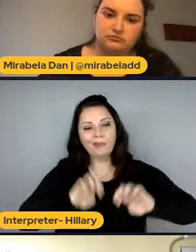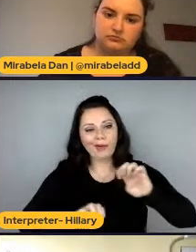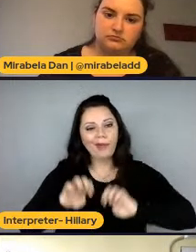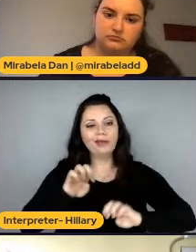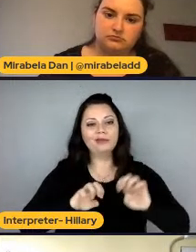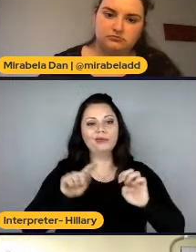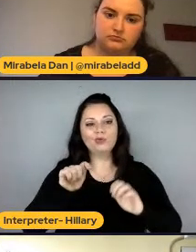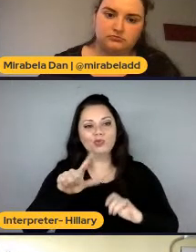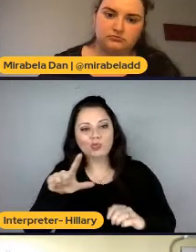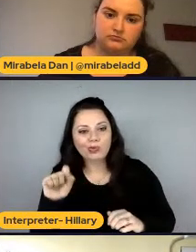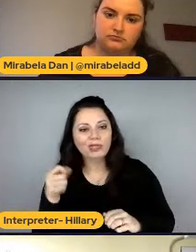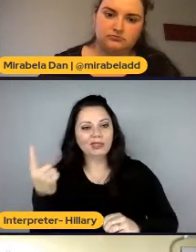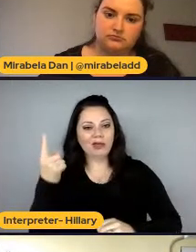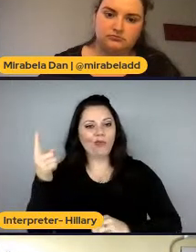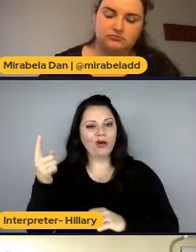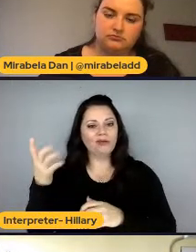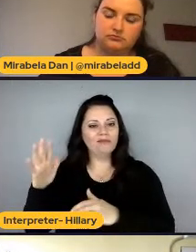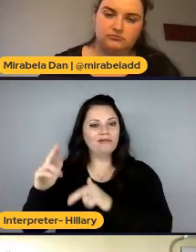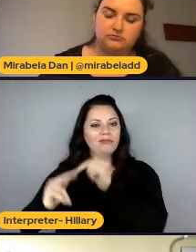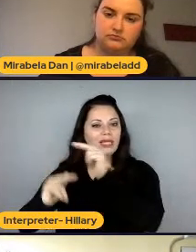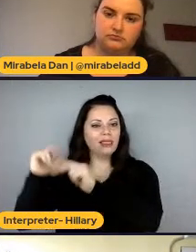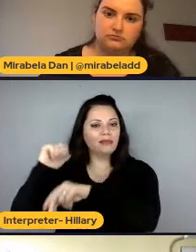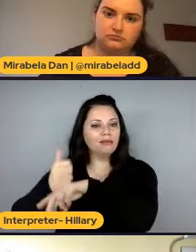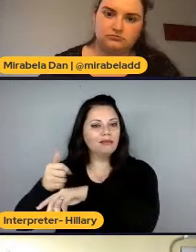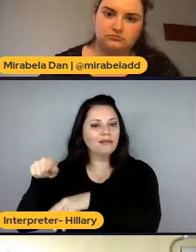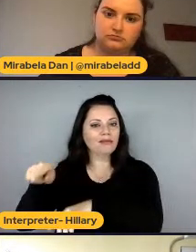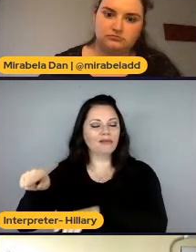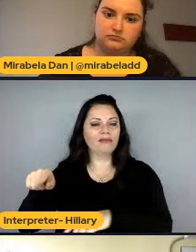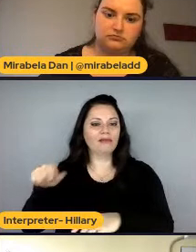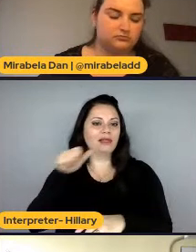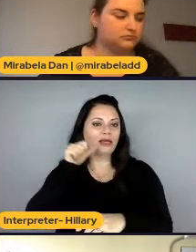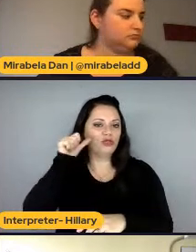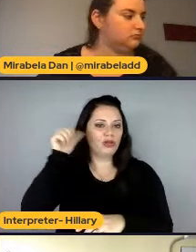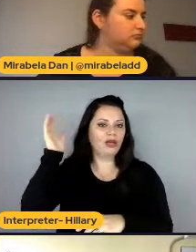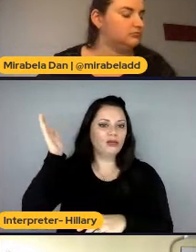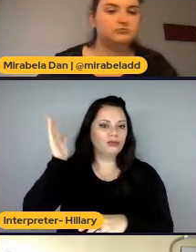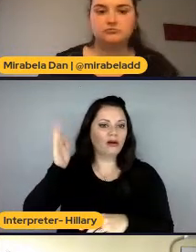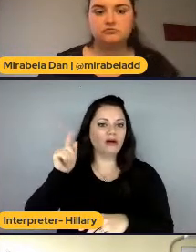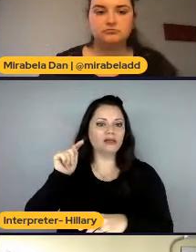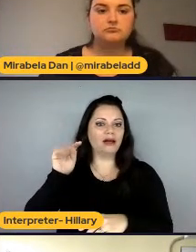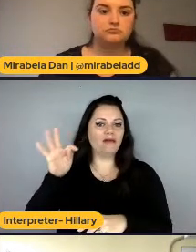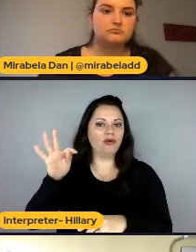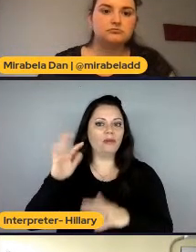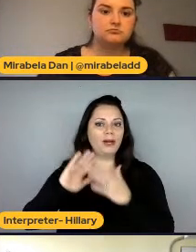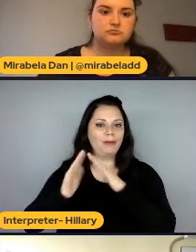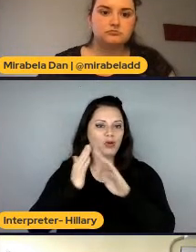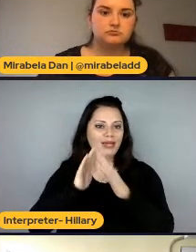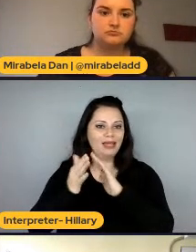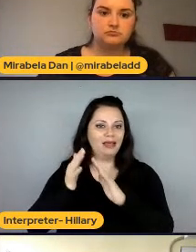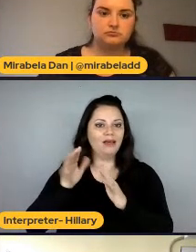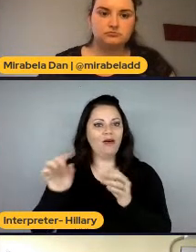think someone built that we talked yesterday in the Terraform community office hours